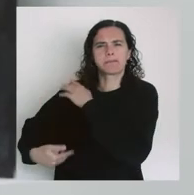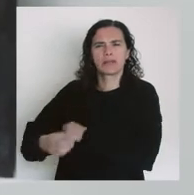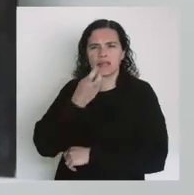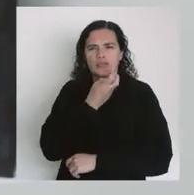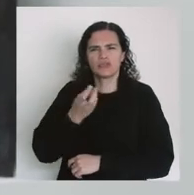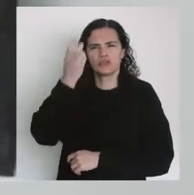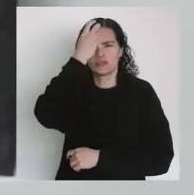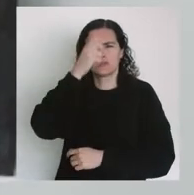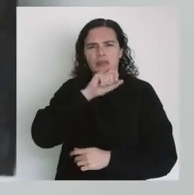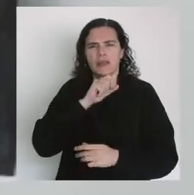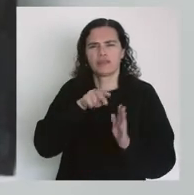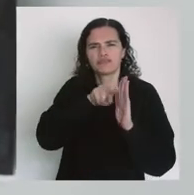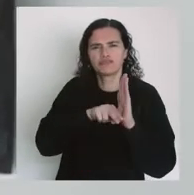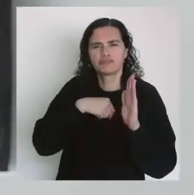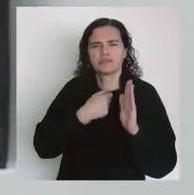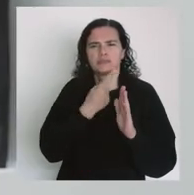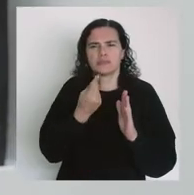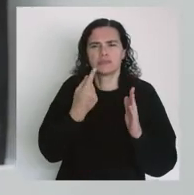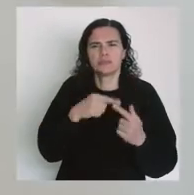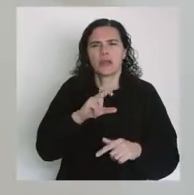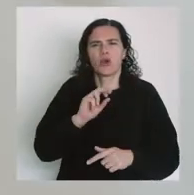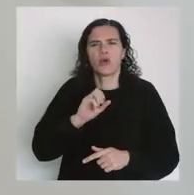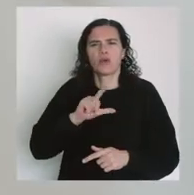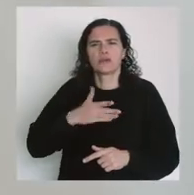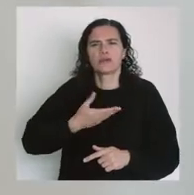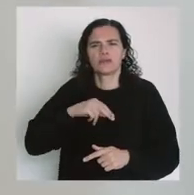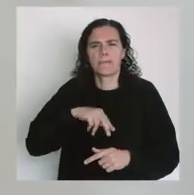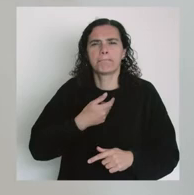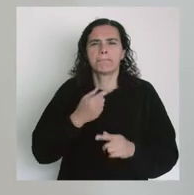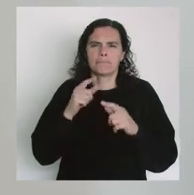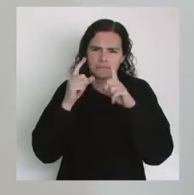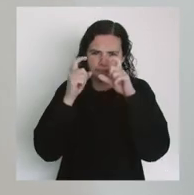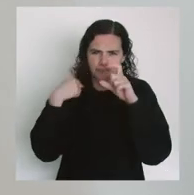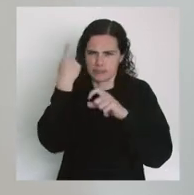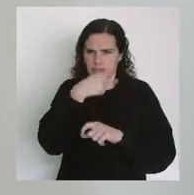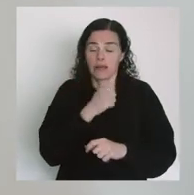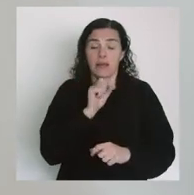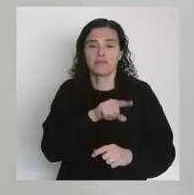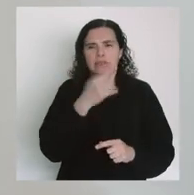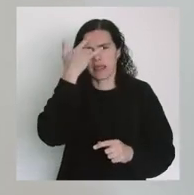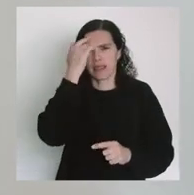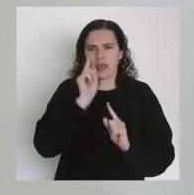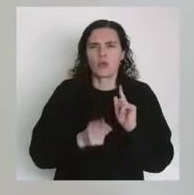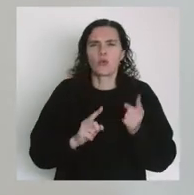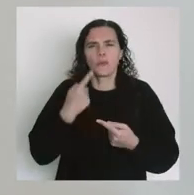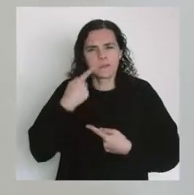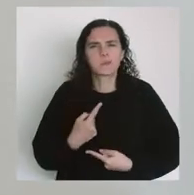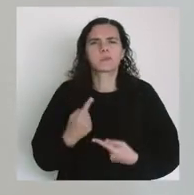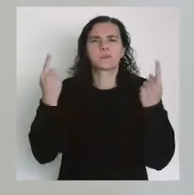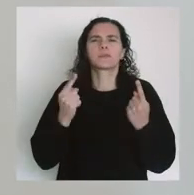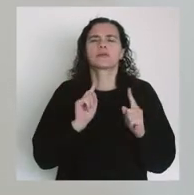Egyptian sarcophagus with a Rodin portrait, with this idea of